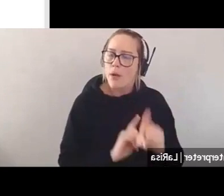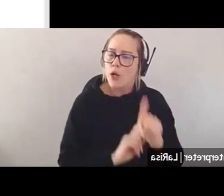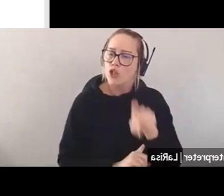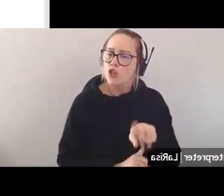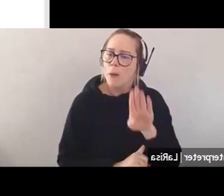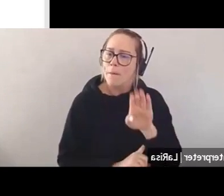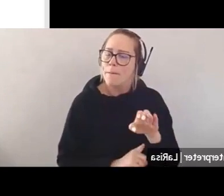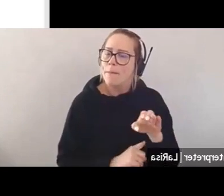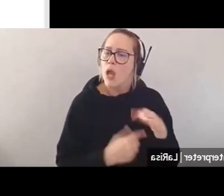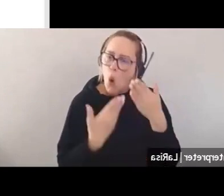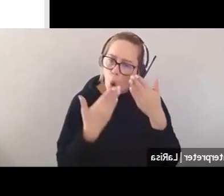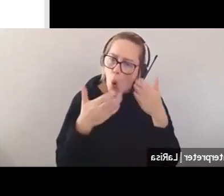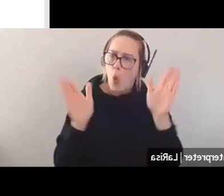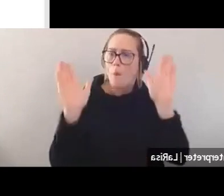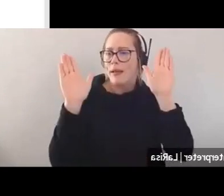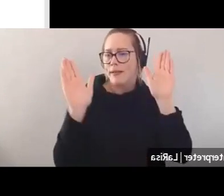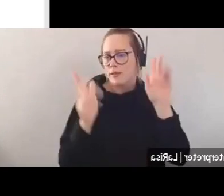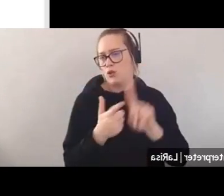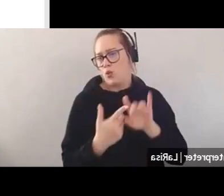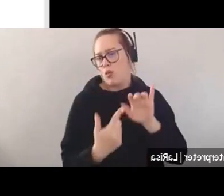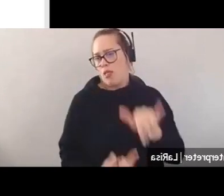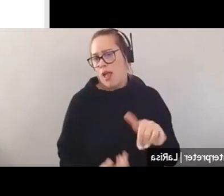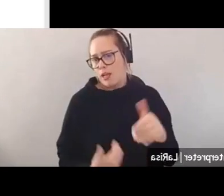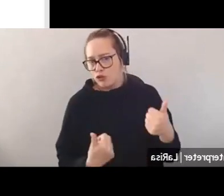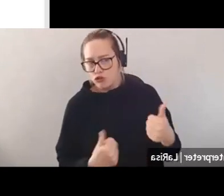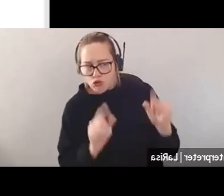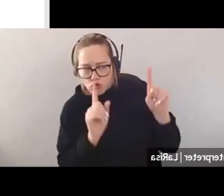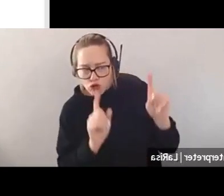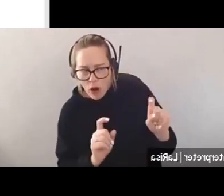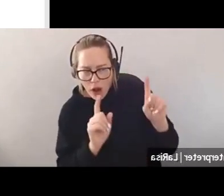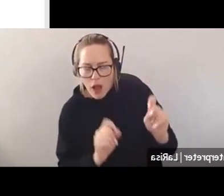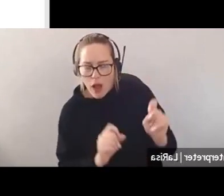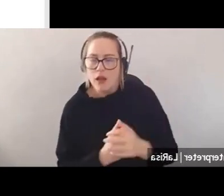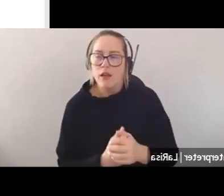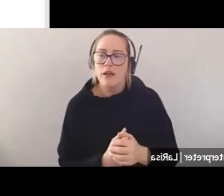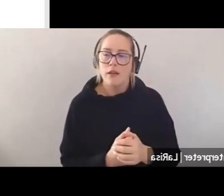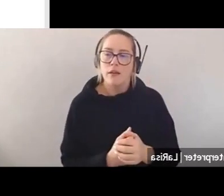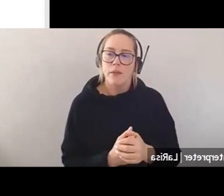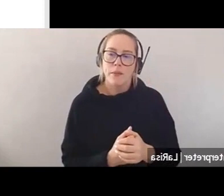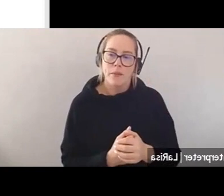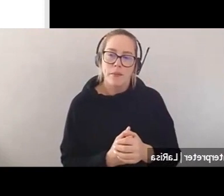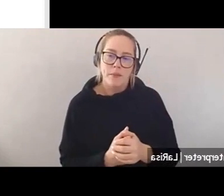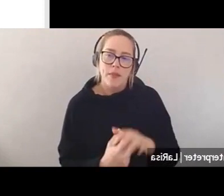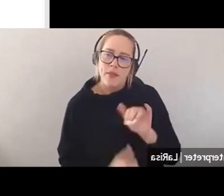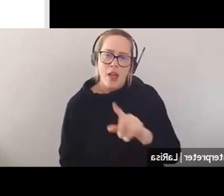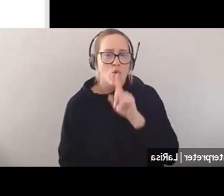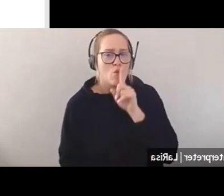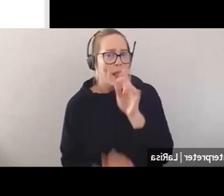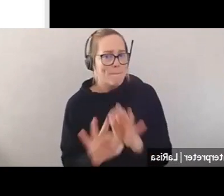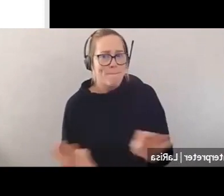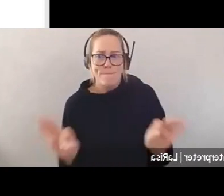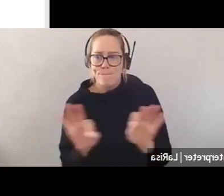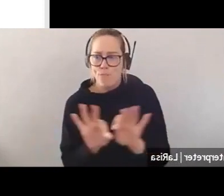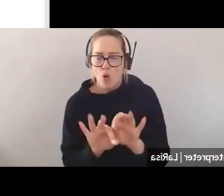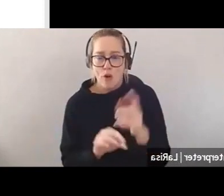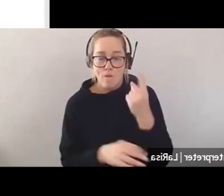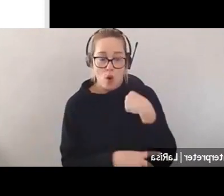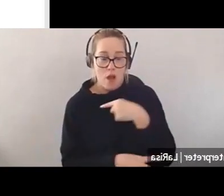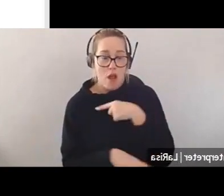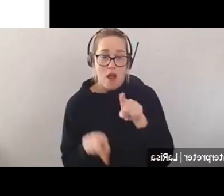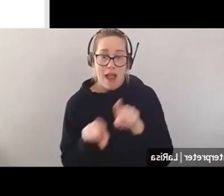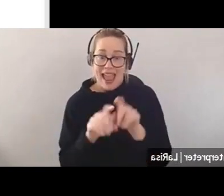That is not specific to working with people with disabilities in the field of nutrition. There's a lot of trial and error that goes